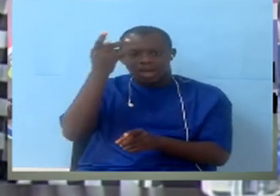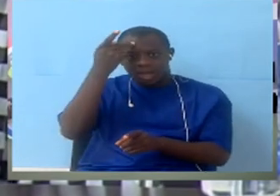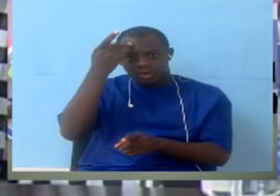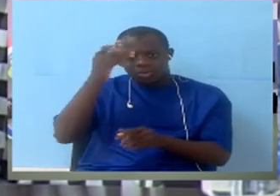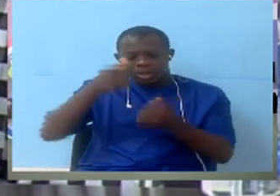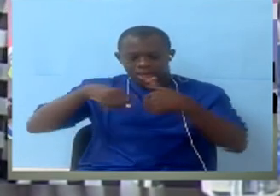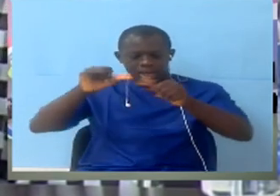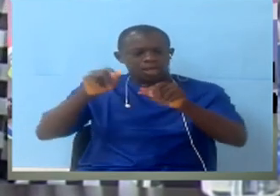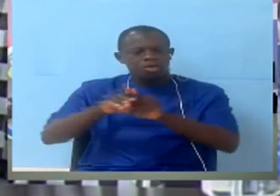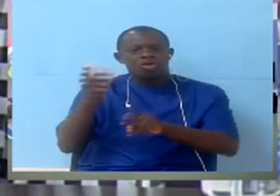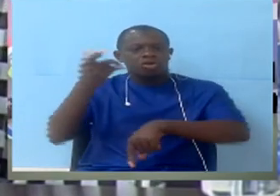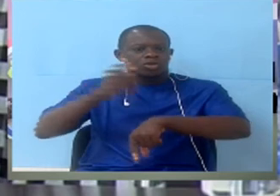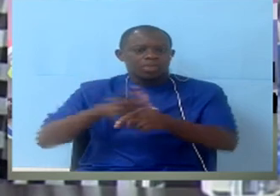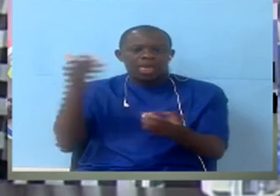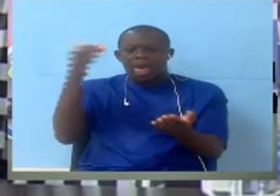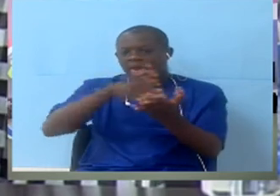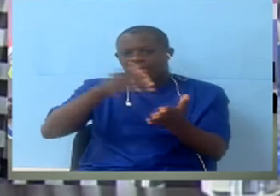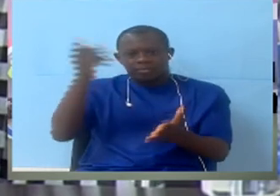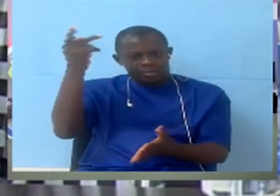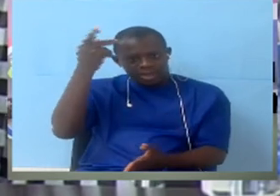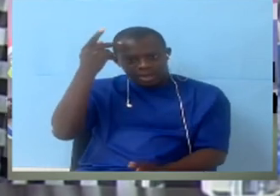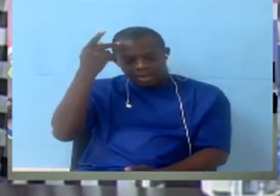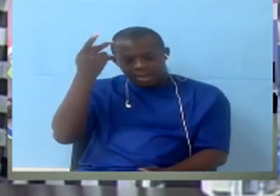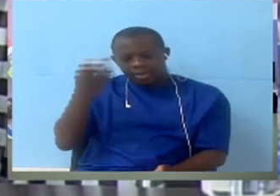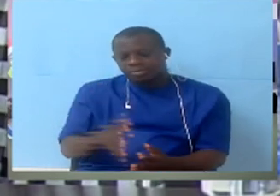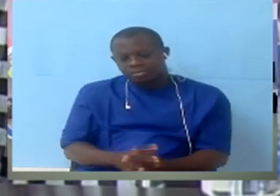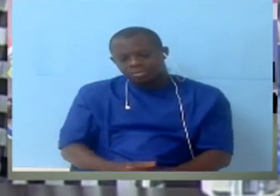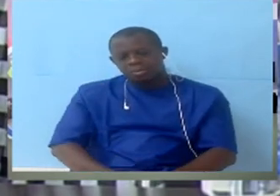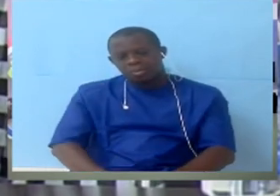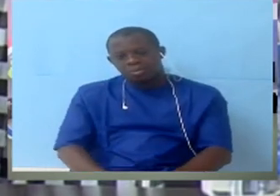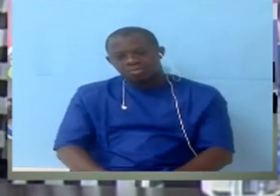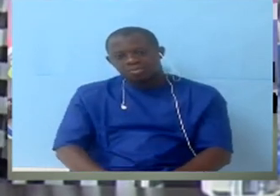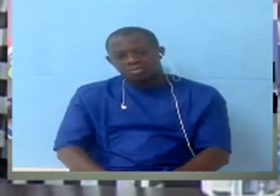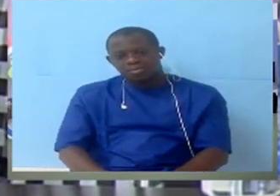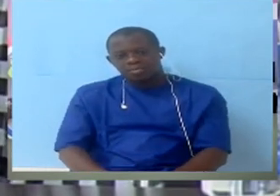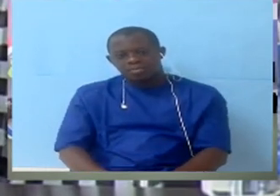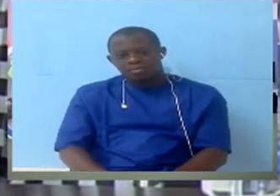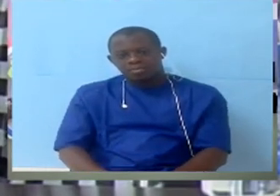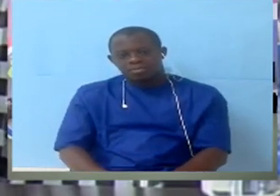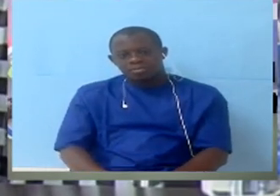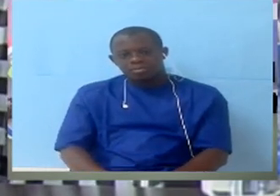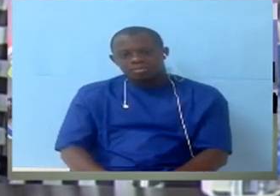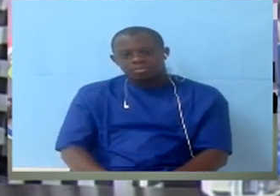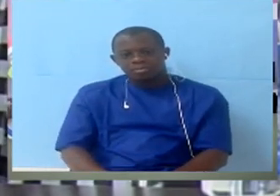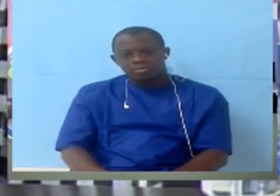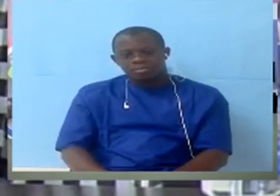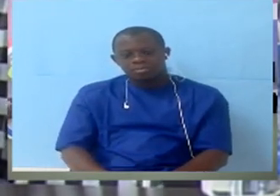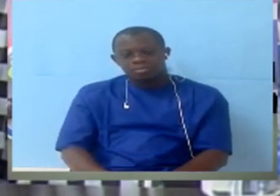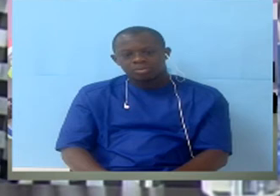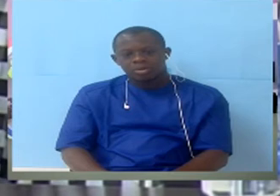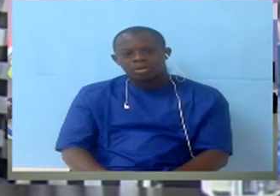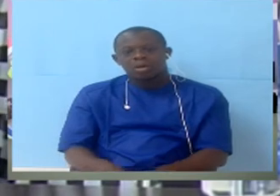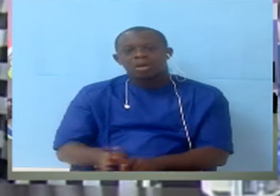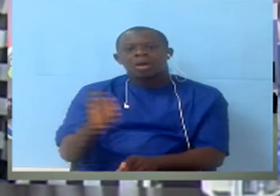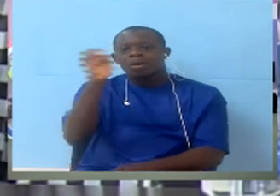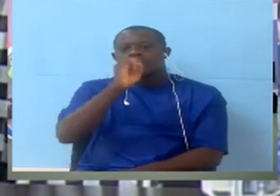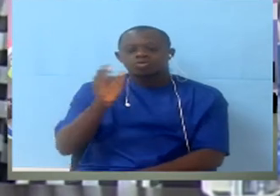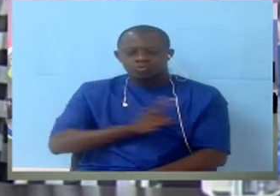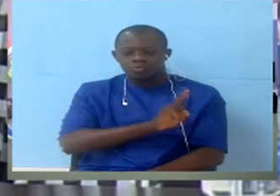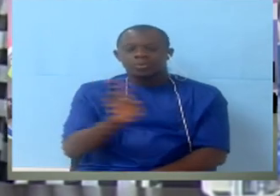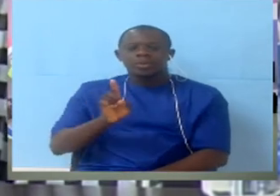kanila ifang. We sometimes carry out patrols up to Kanilai itself. Responsible border for all continuously. Because we